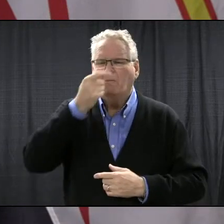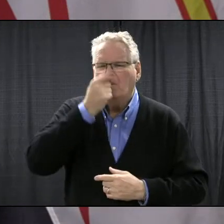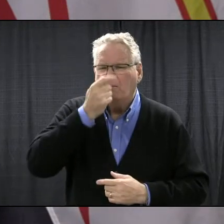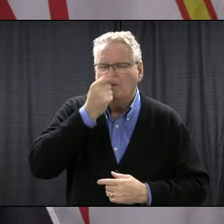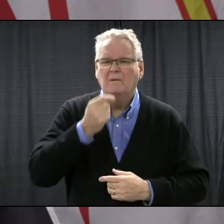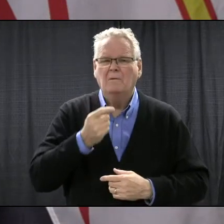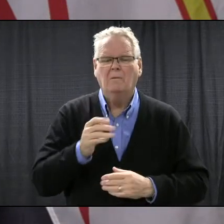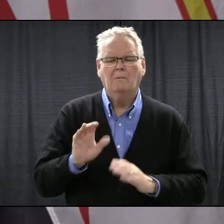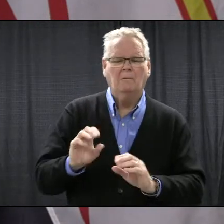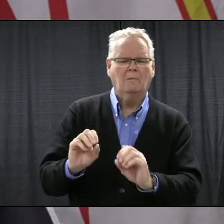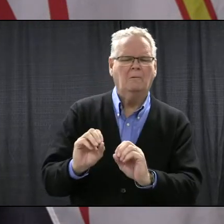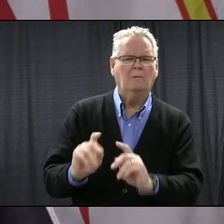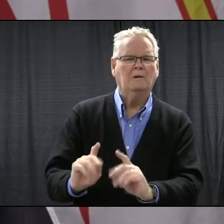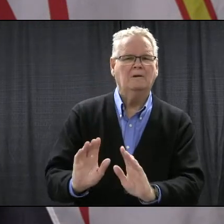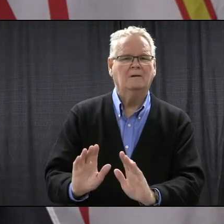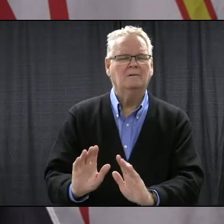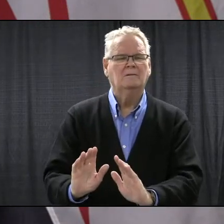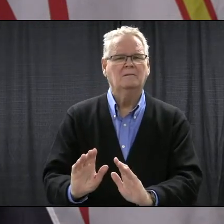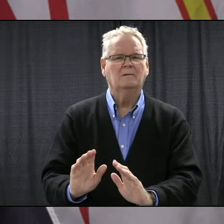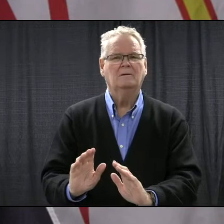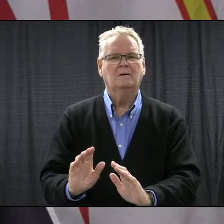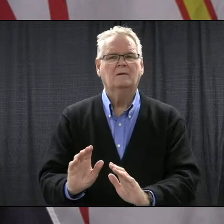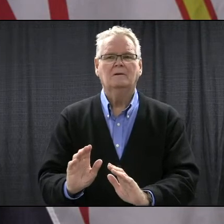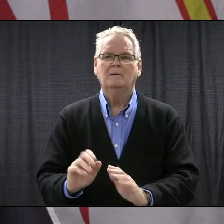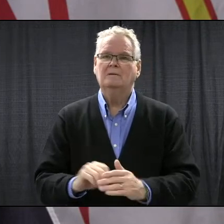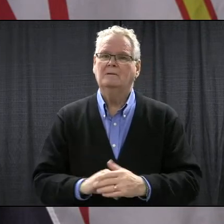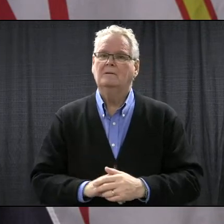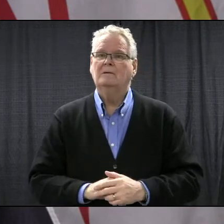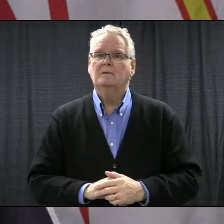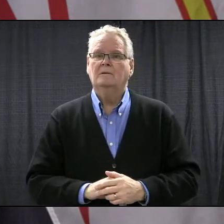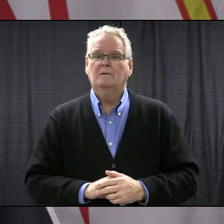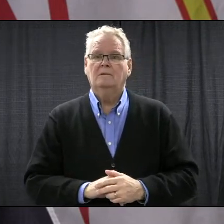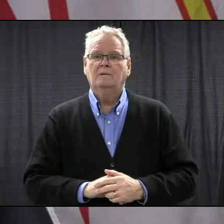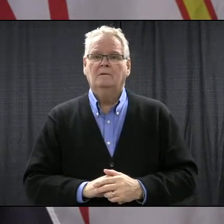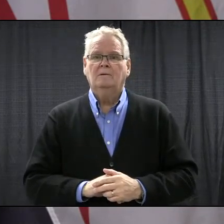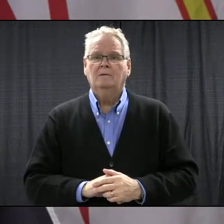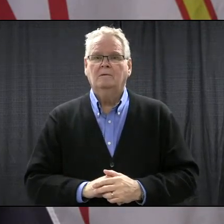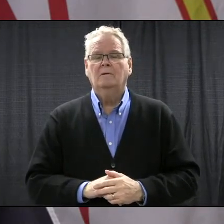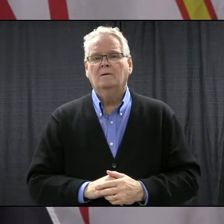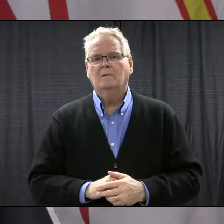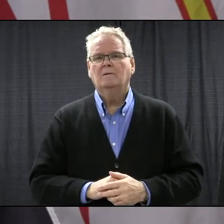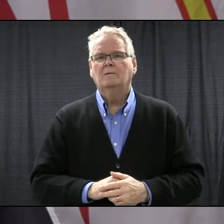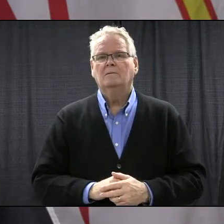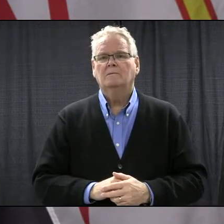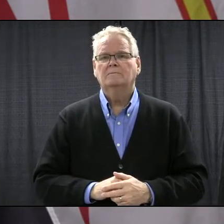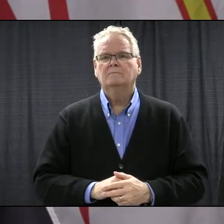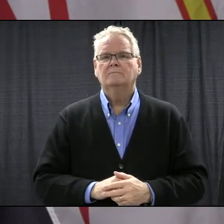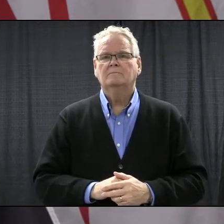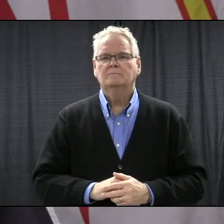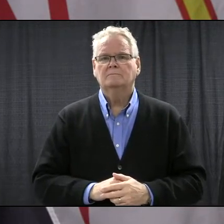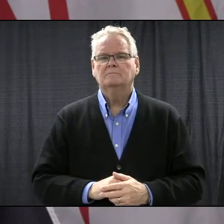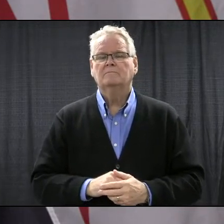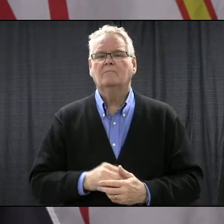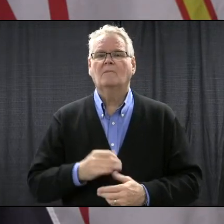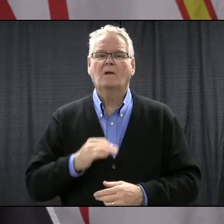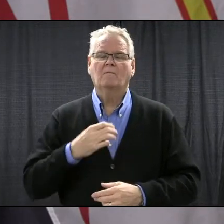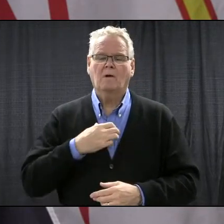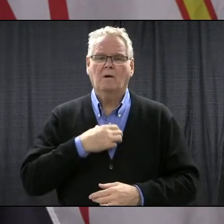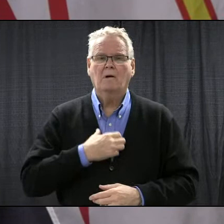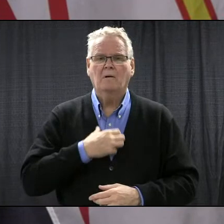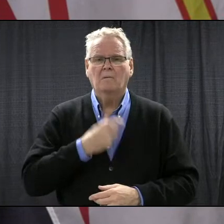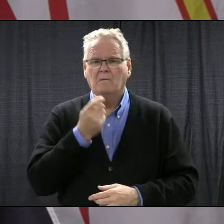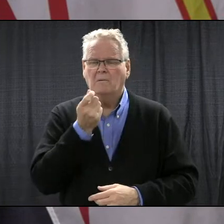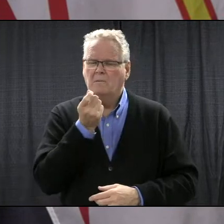innocent to make a quick trip to the corner store or go into the office when you have a mild cough. In the days before COVID, this was acceptable, but it's not